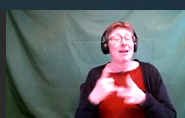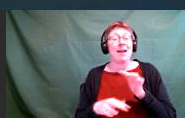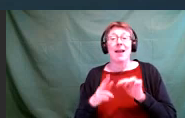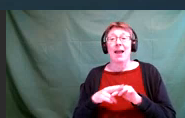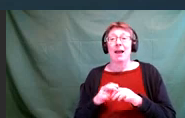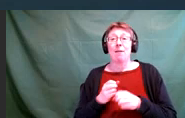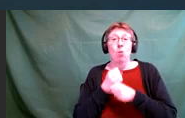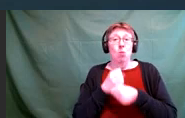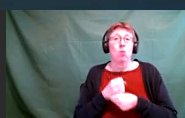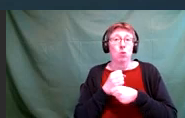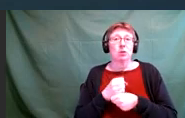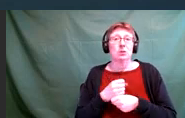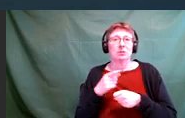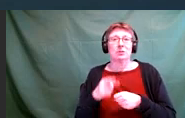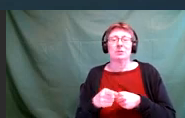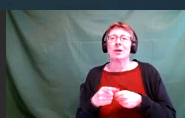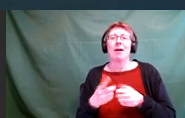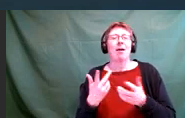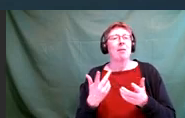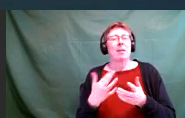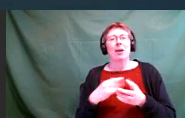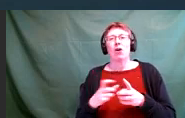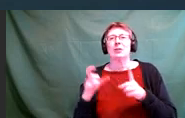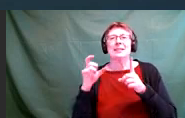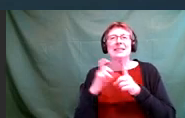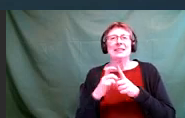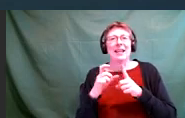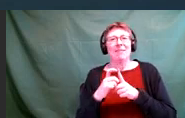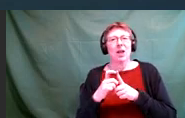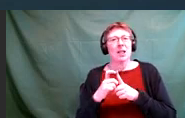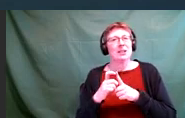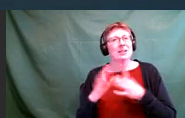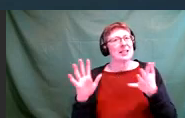National called David's Delight,